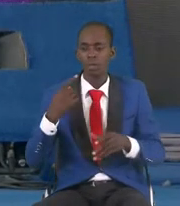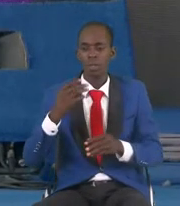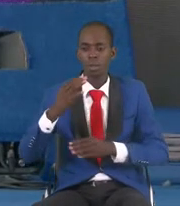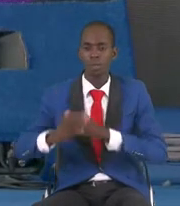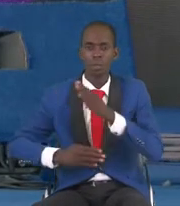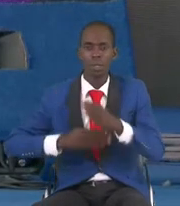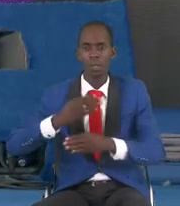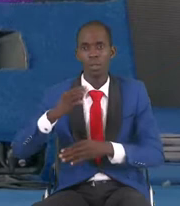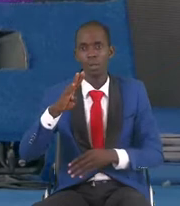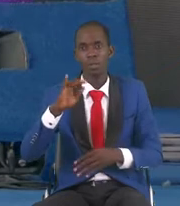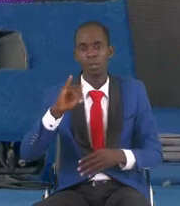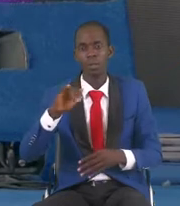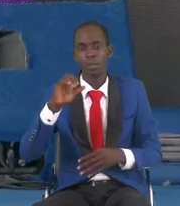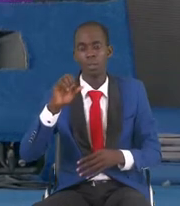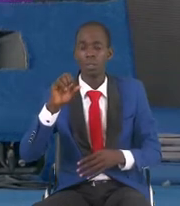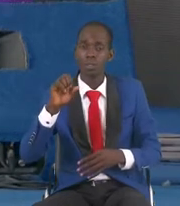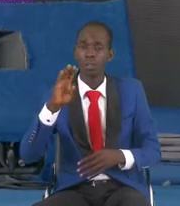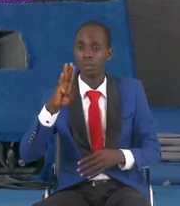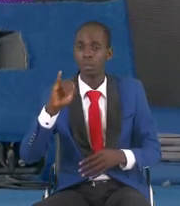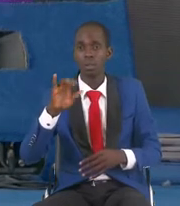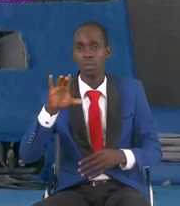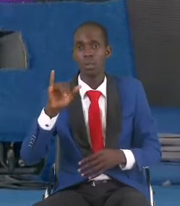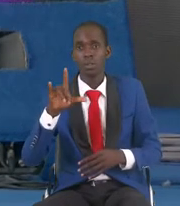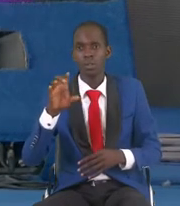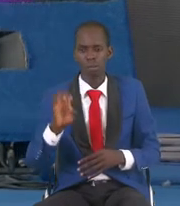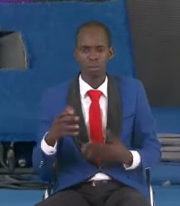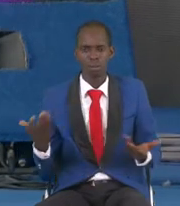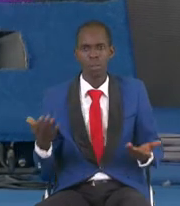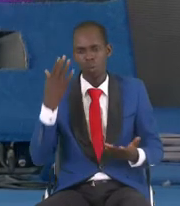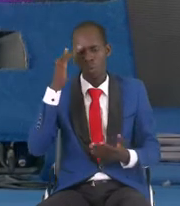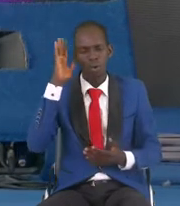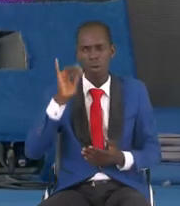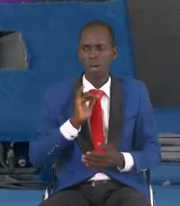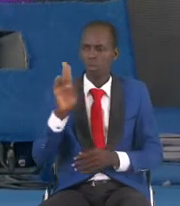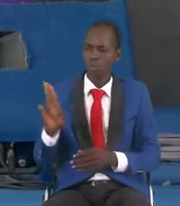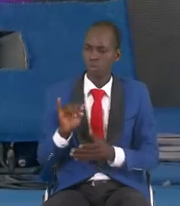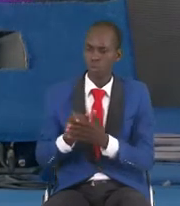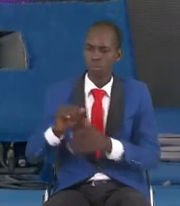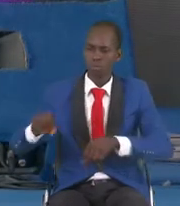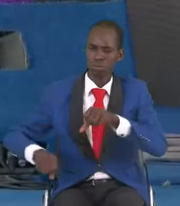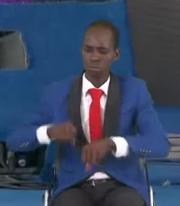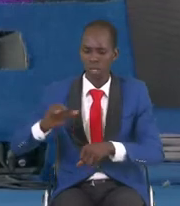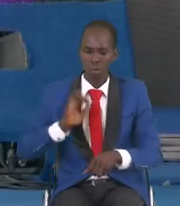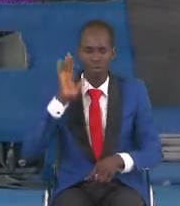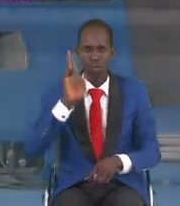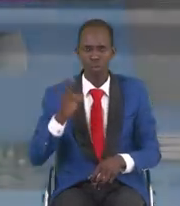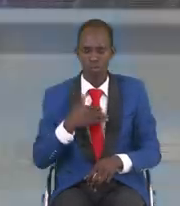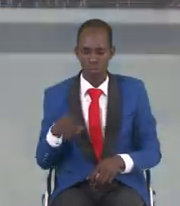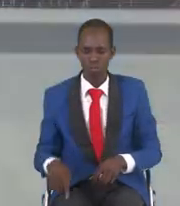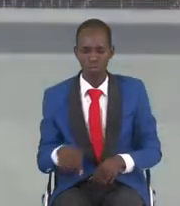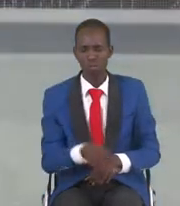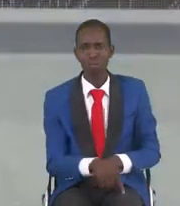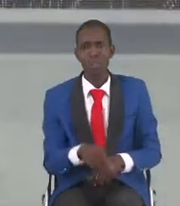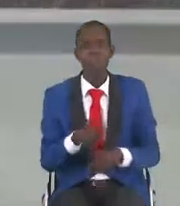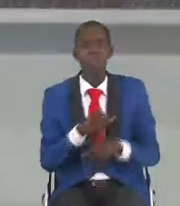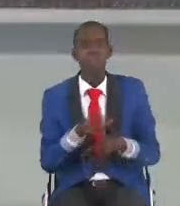has given us legs. And if God has given us legs, why are we going to be using bicycle? Motorcycle came, they said, no, no. They said, car came,